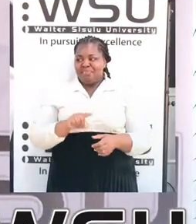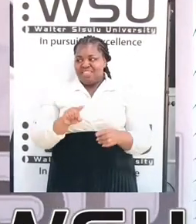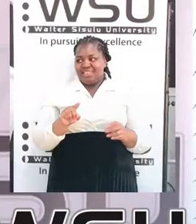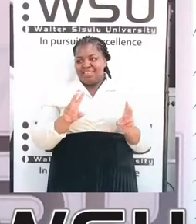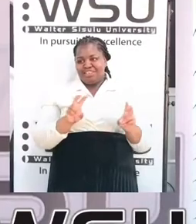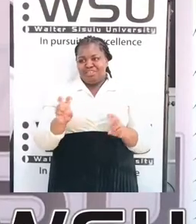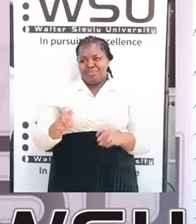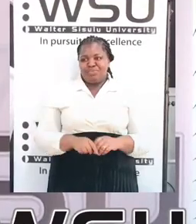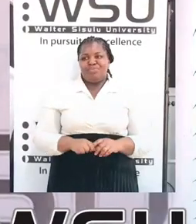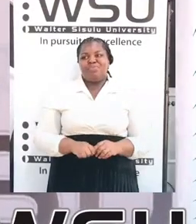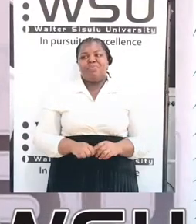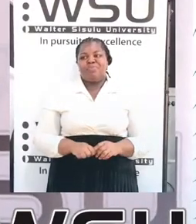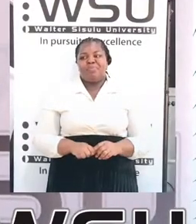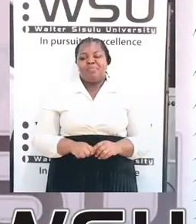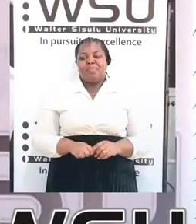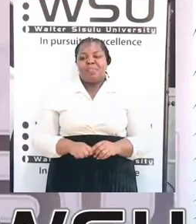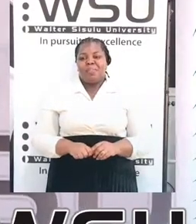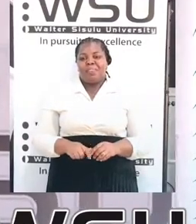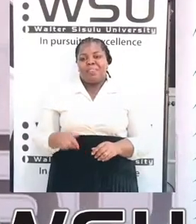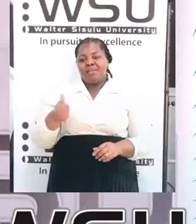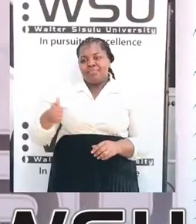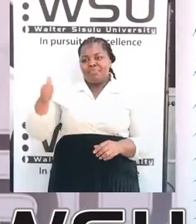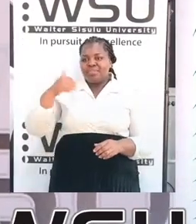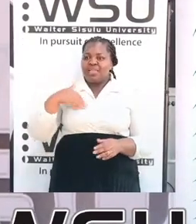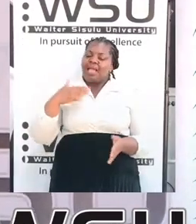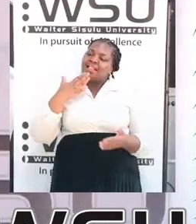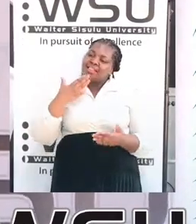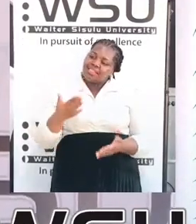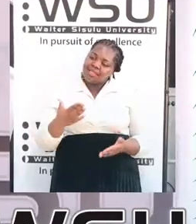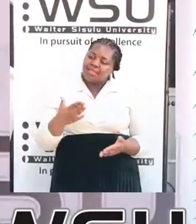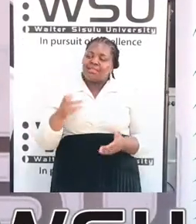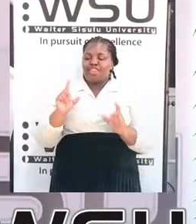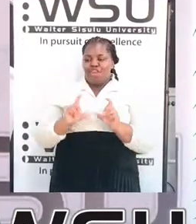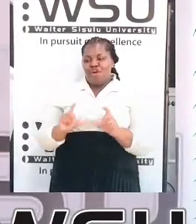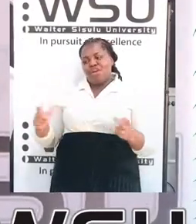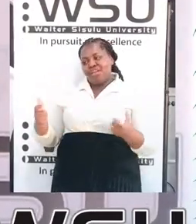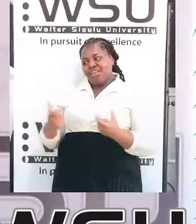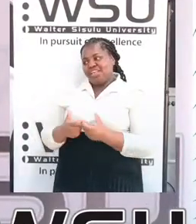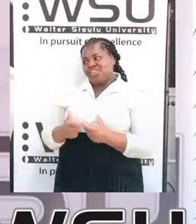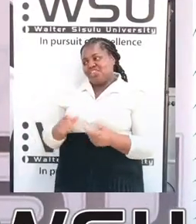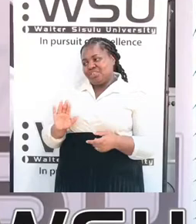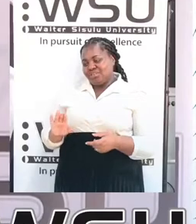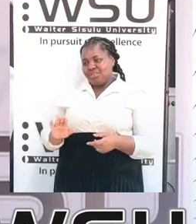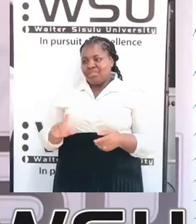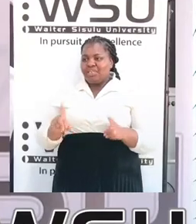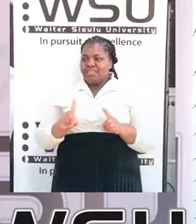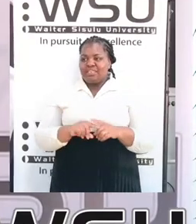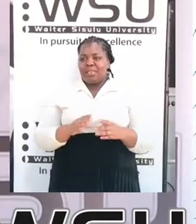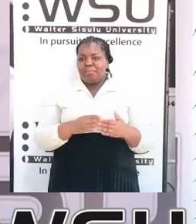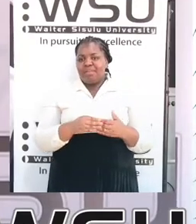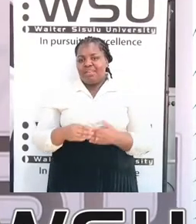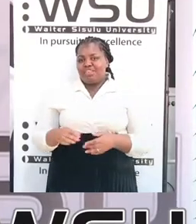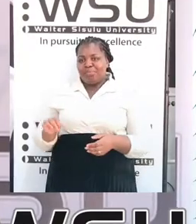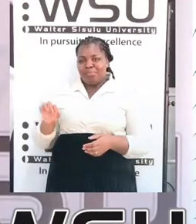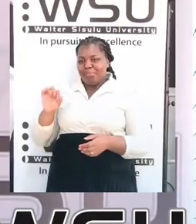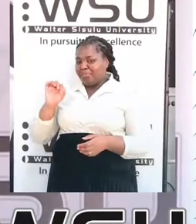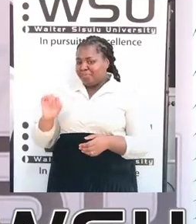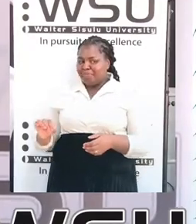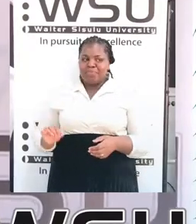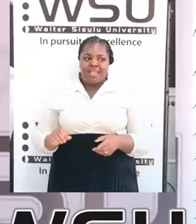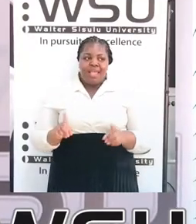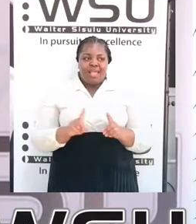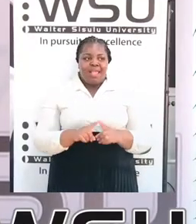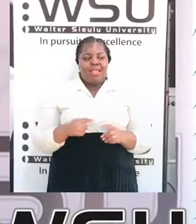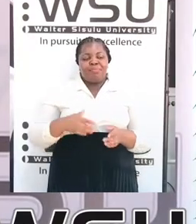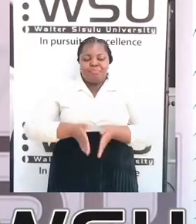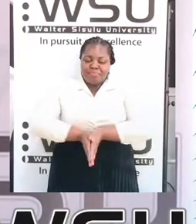Thus, I thank the WSU convocation and its leadership and